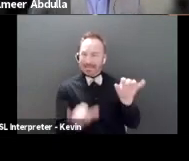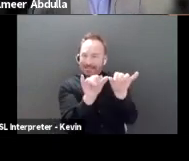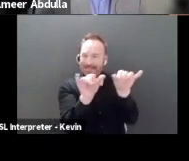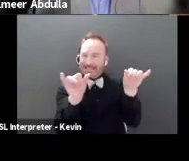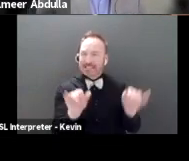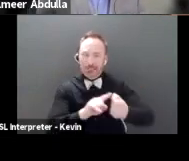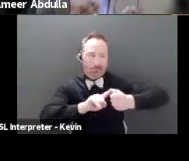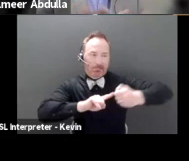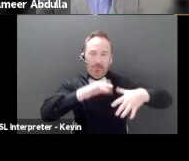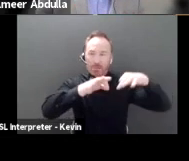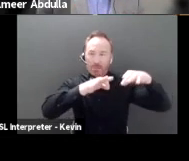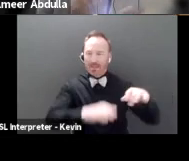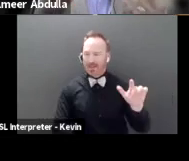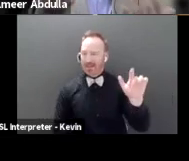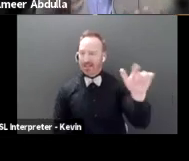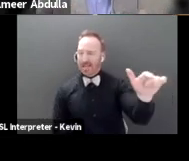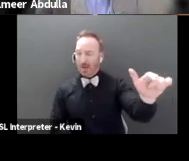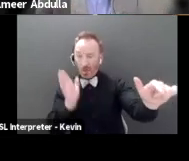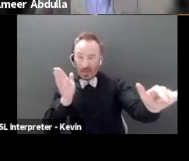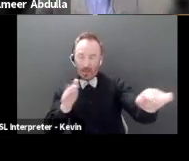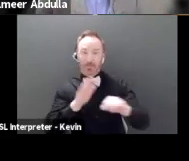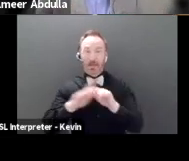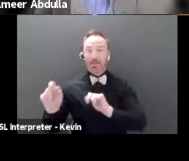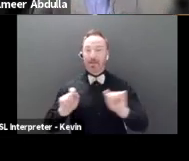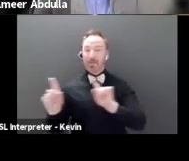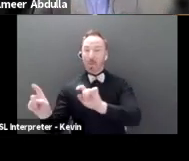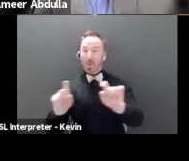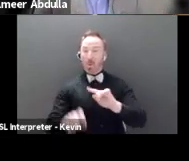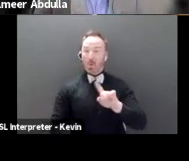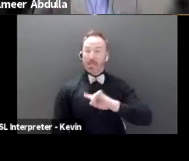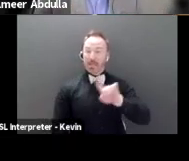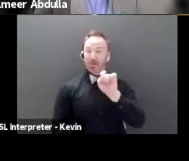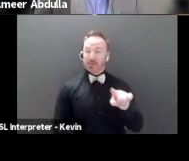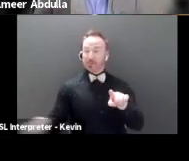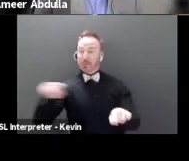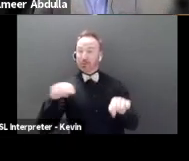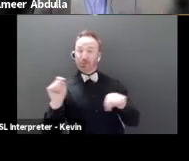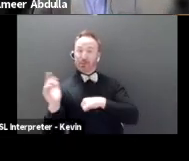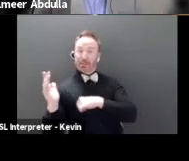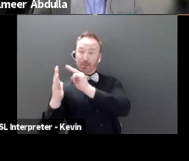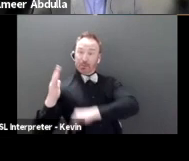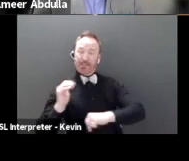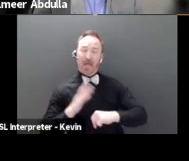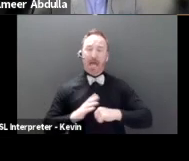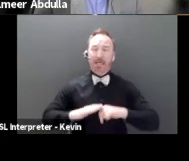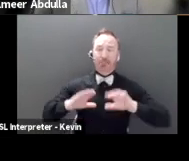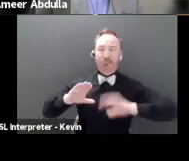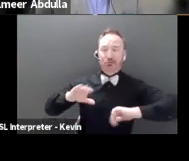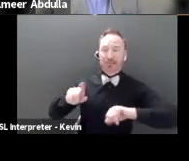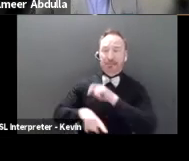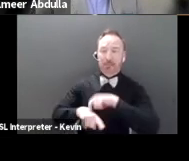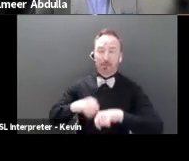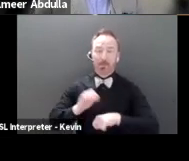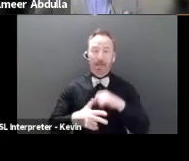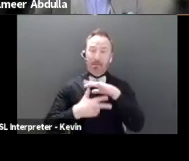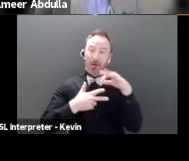I do want to put up that polling question and I can chat as it goes along here. And so again, the three options are 5